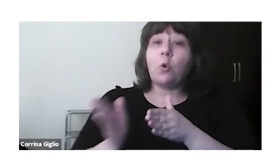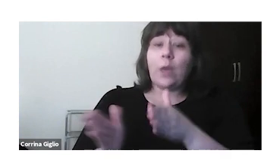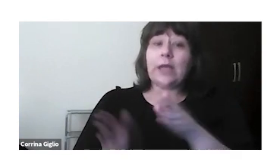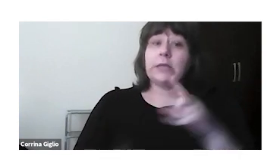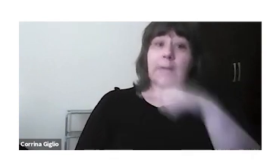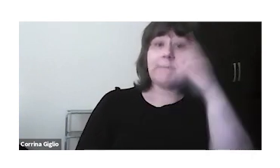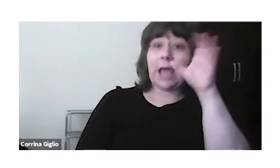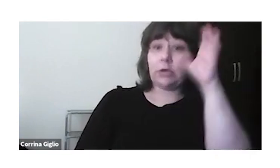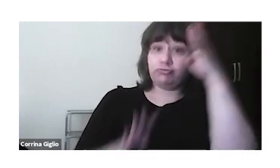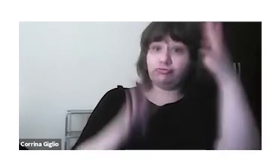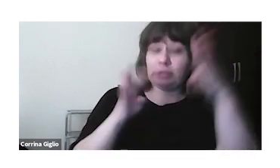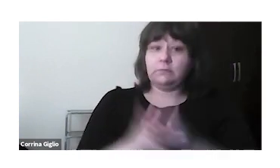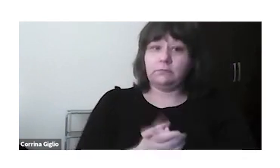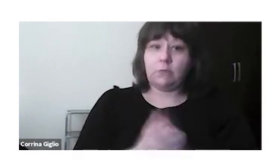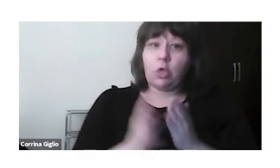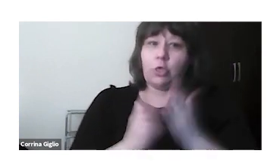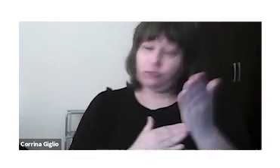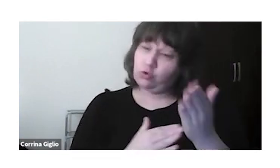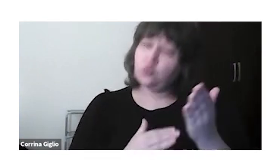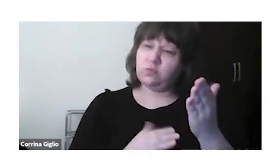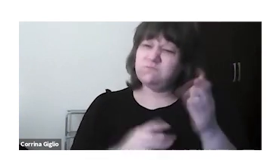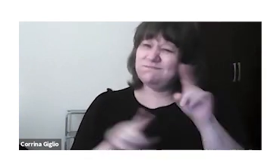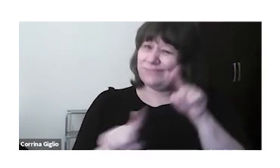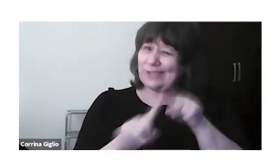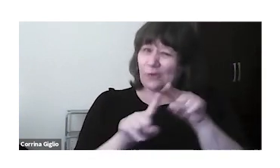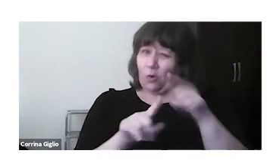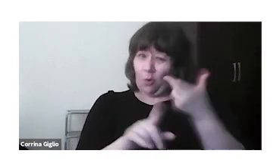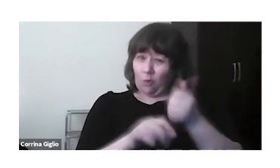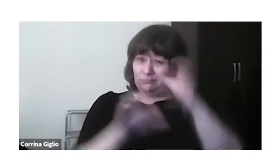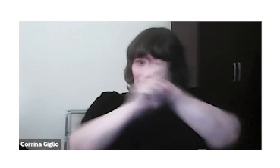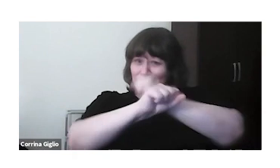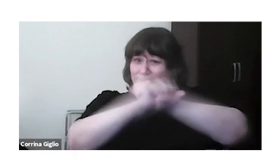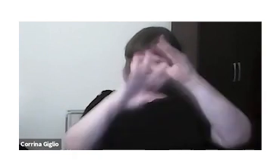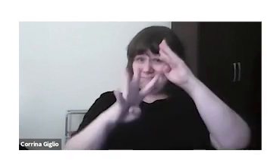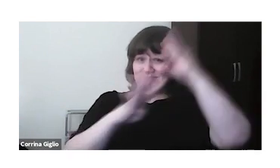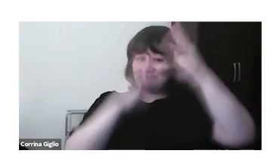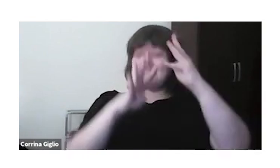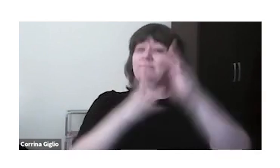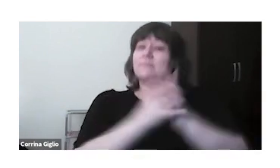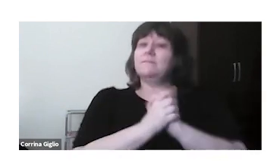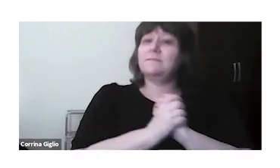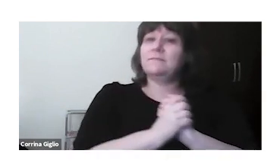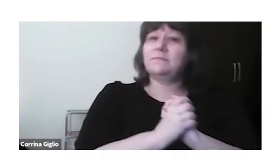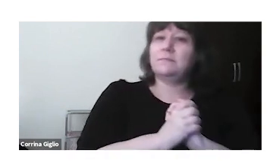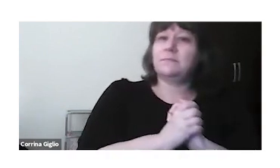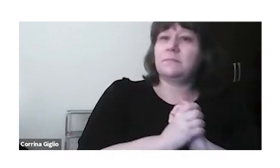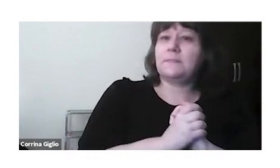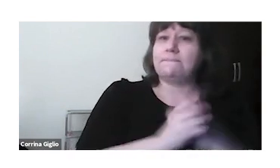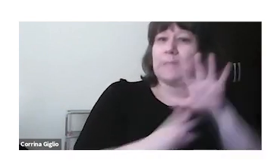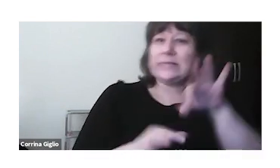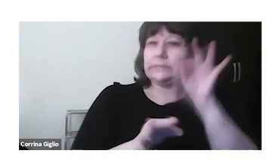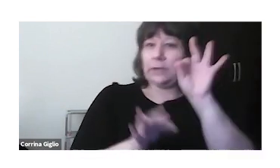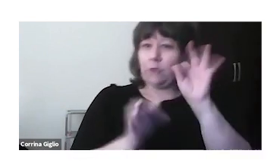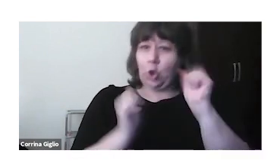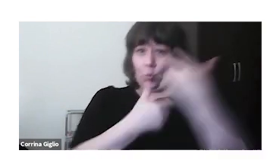is through creative ingenuity. We're going to talk about sort of the creative spirit